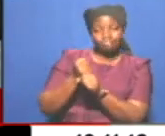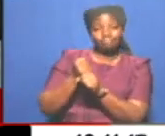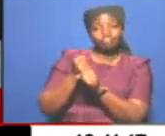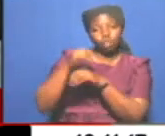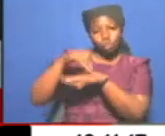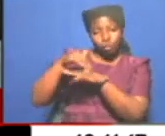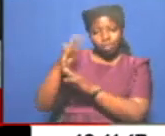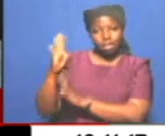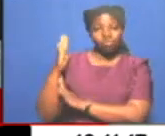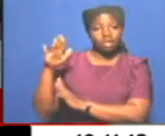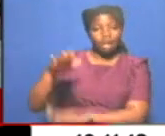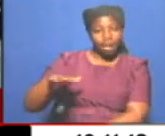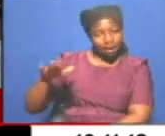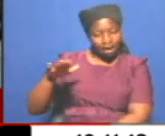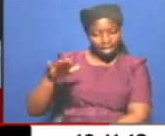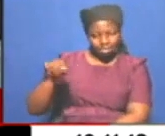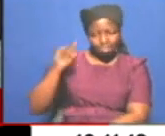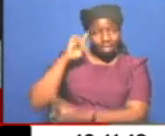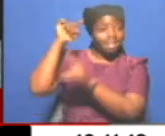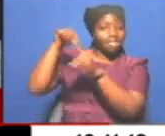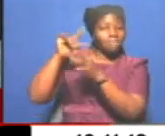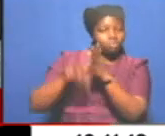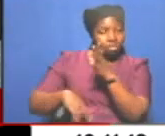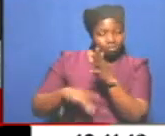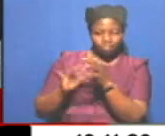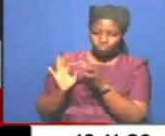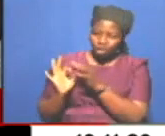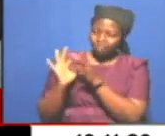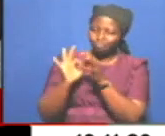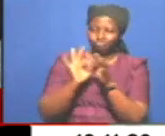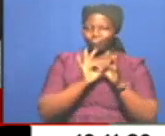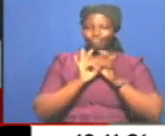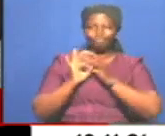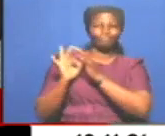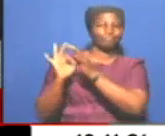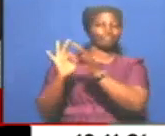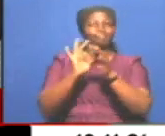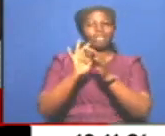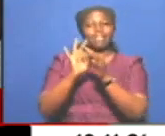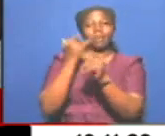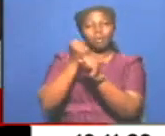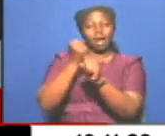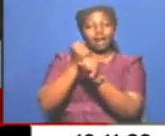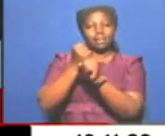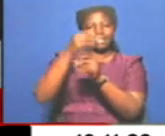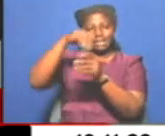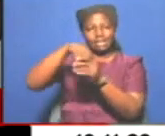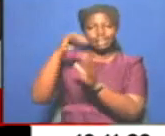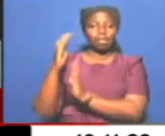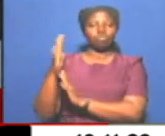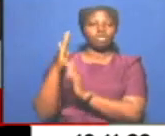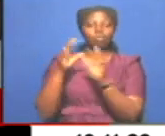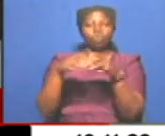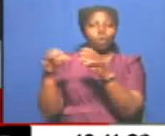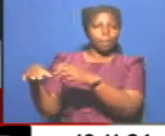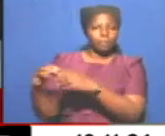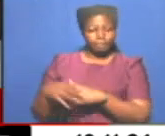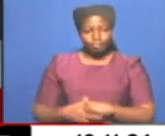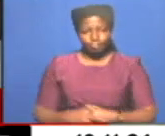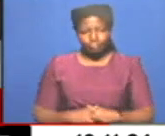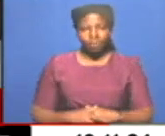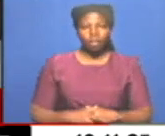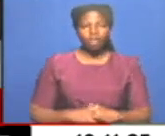of having that is to have coordinated efforts among the security agencies. Mm-hmm. So as